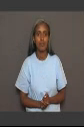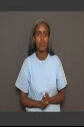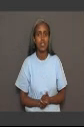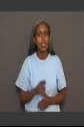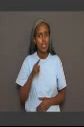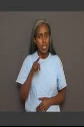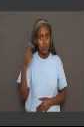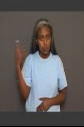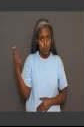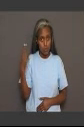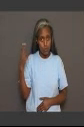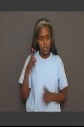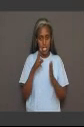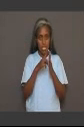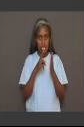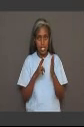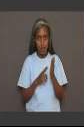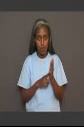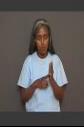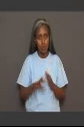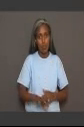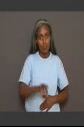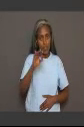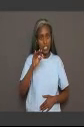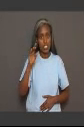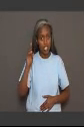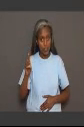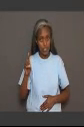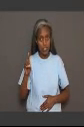Can you use the rules to find its derivative?